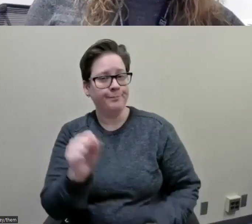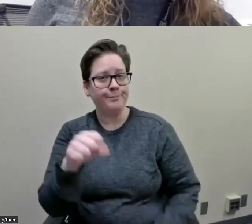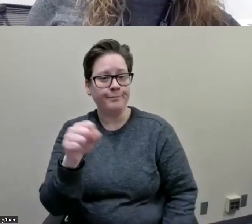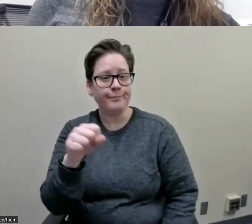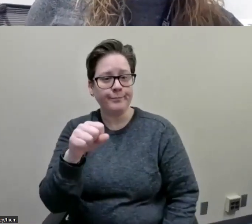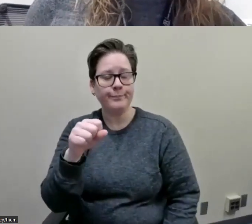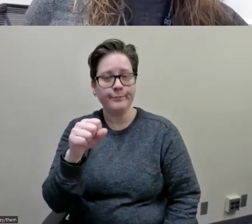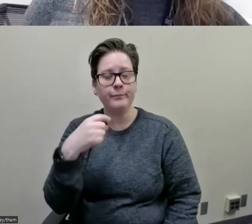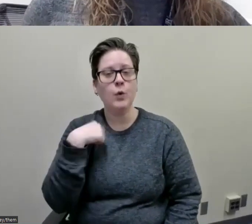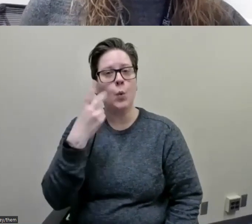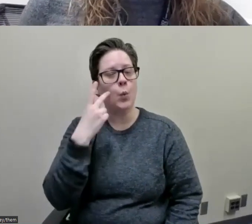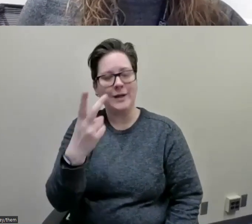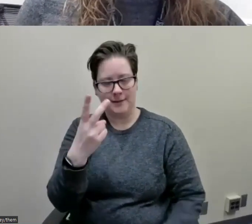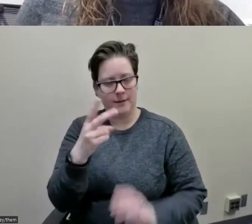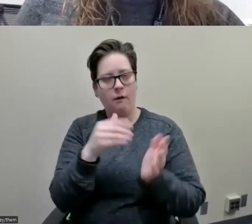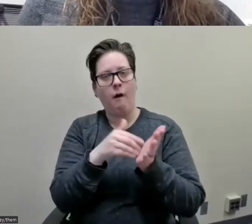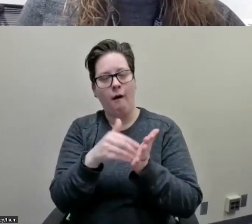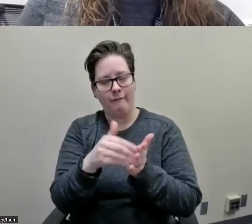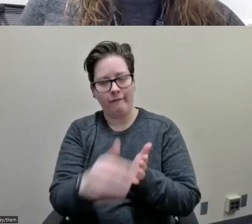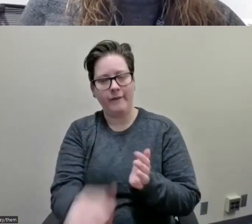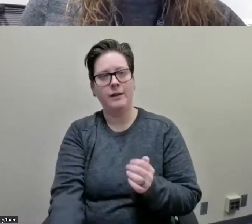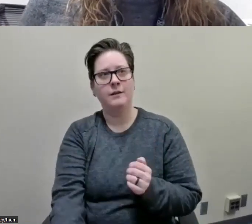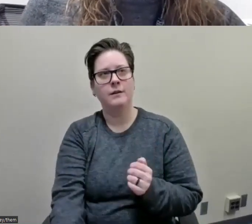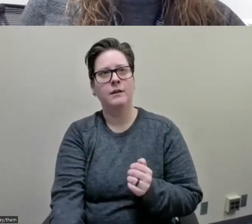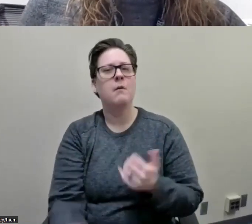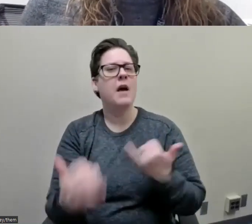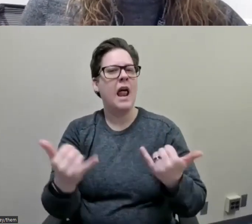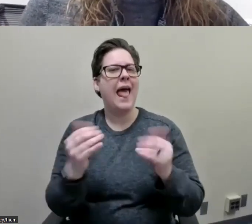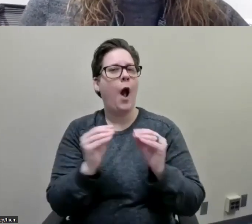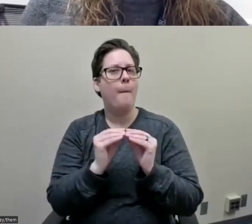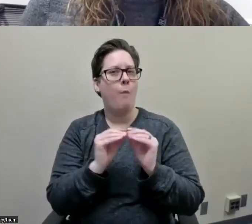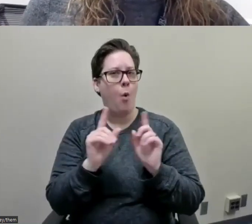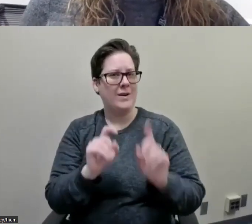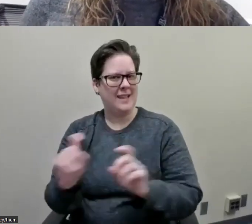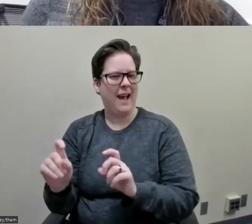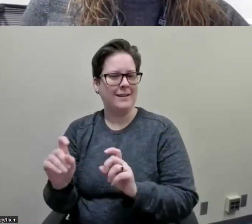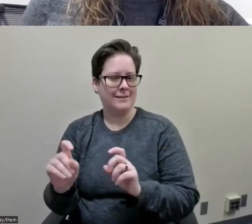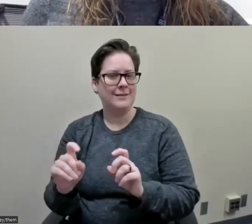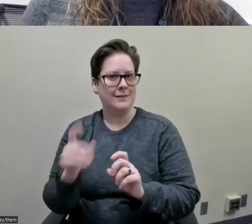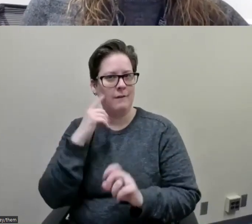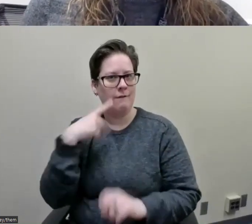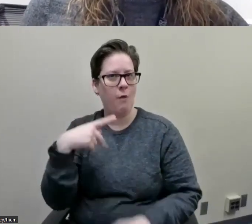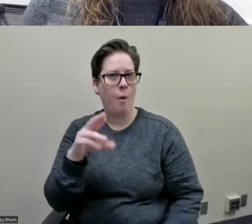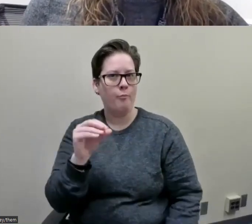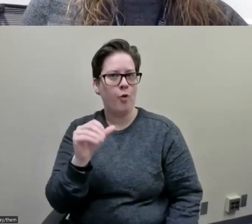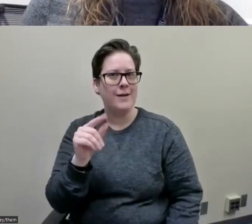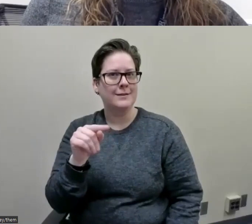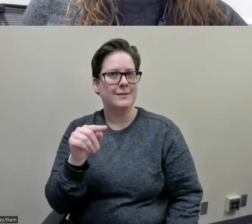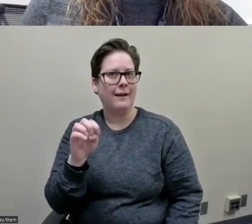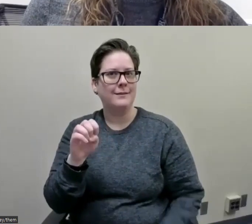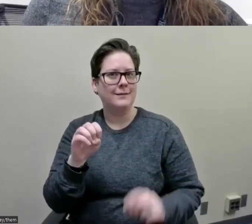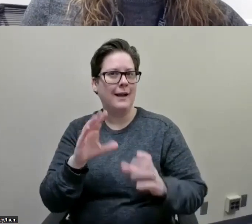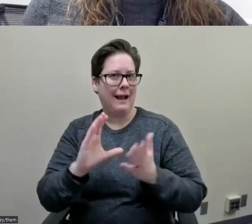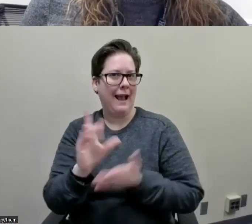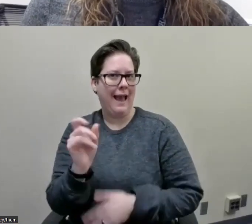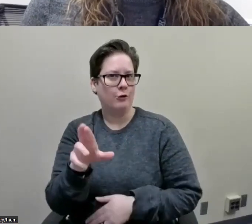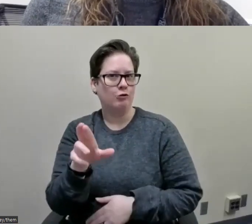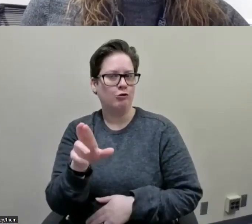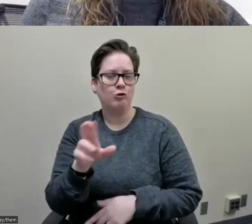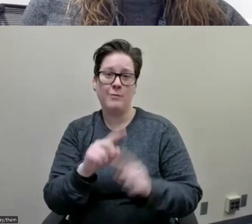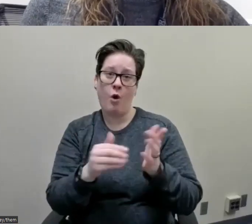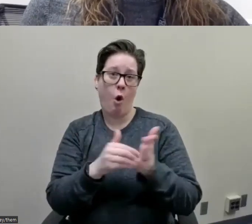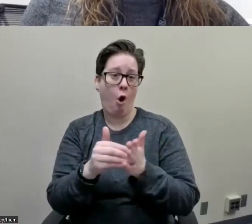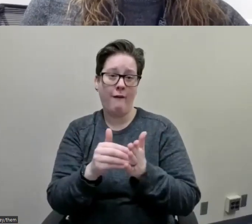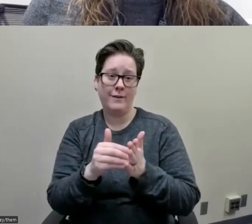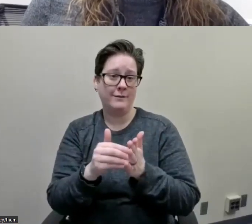so we see all the time. We've been doing more testing in genetics for prostate cancer, but many times it's